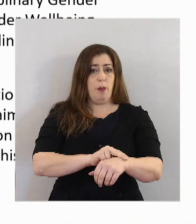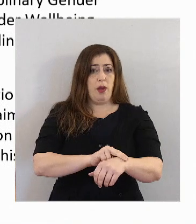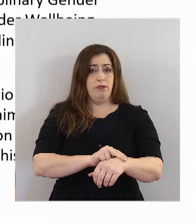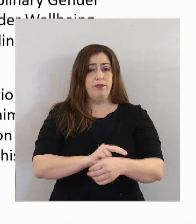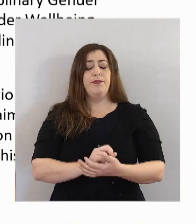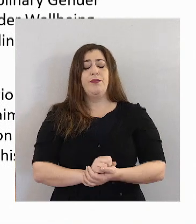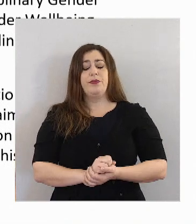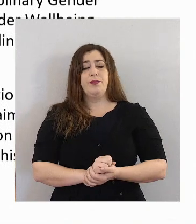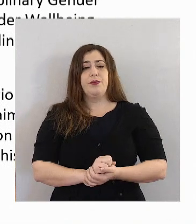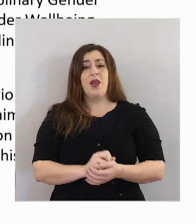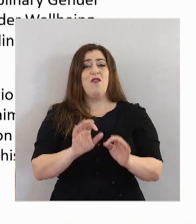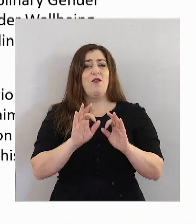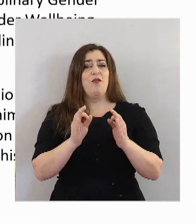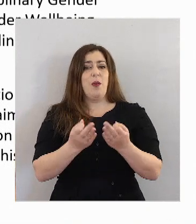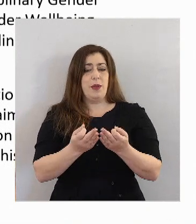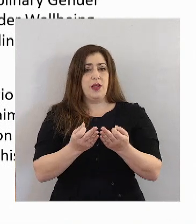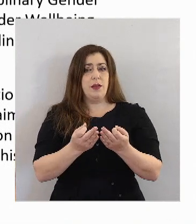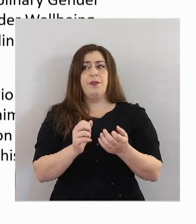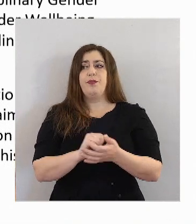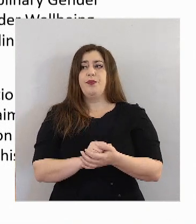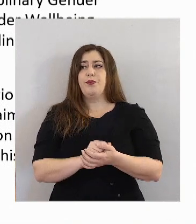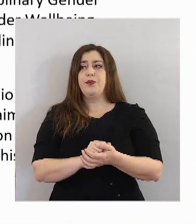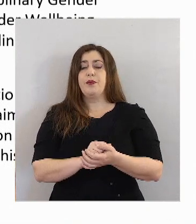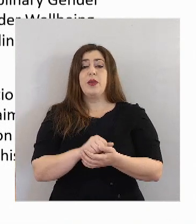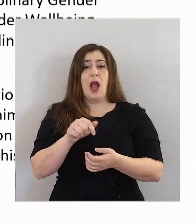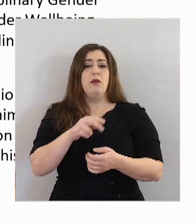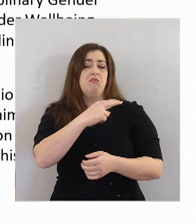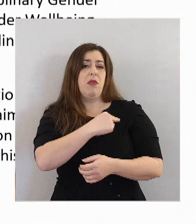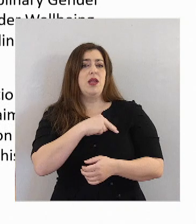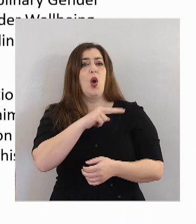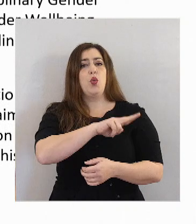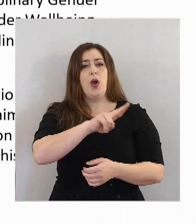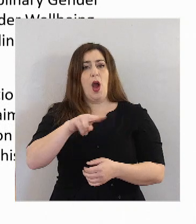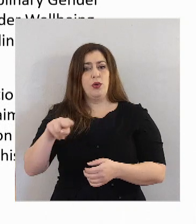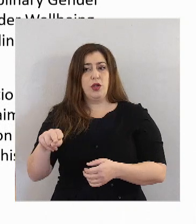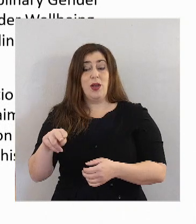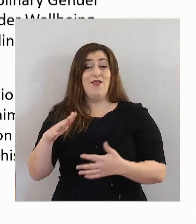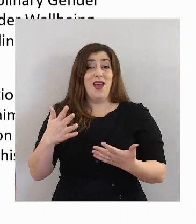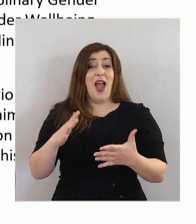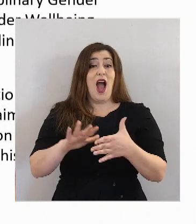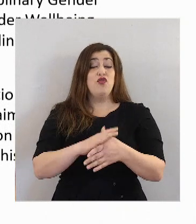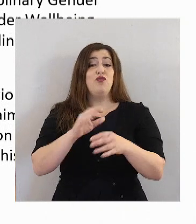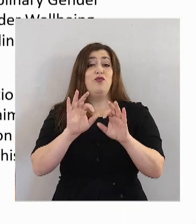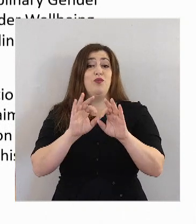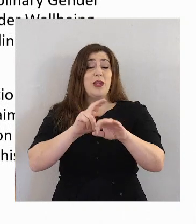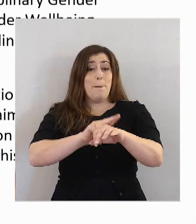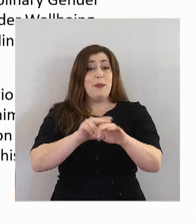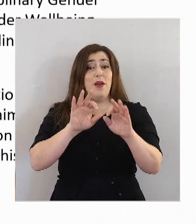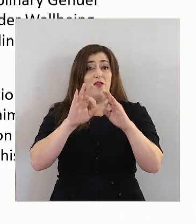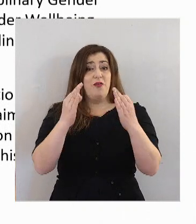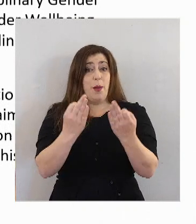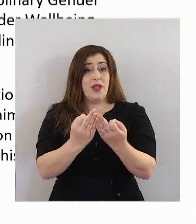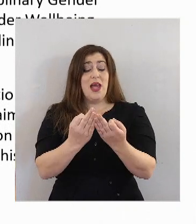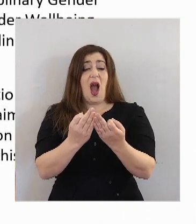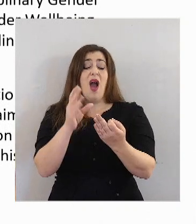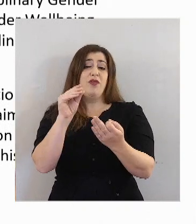Doctors. GPs and family doctors in Malta are often the first point of contact or point of call